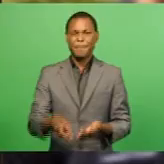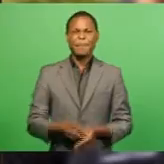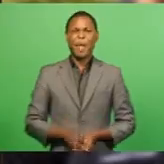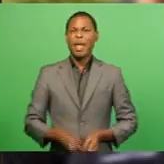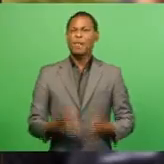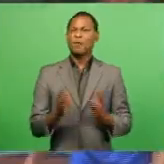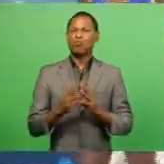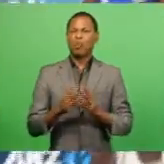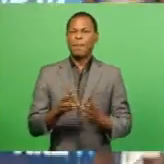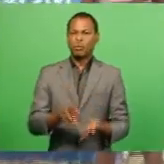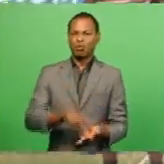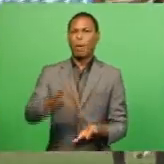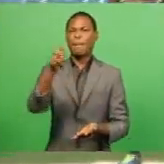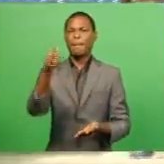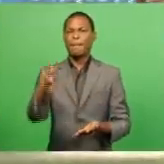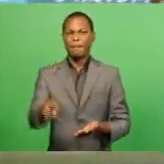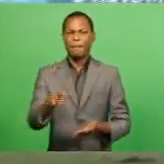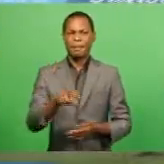jump.